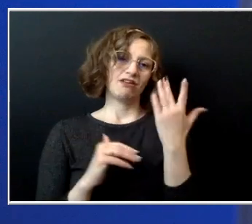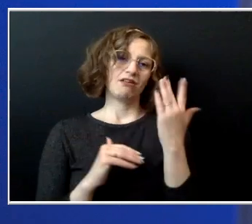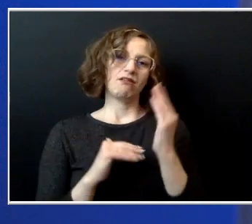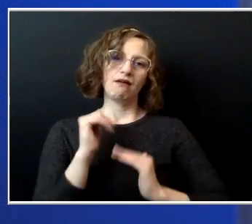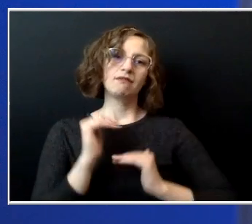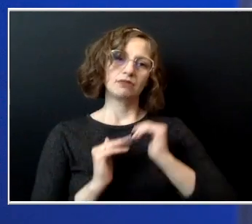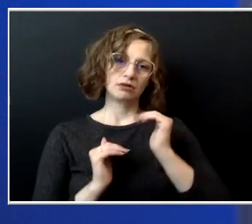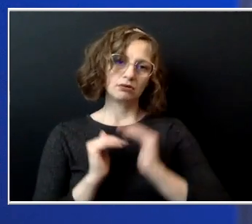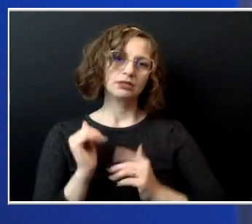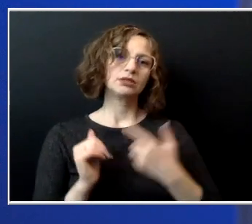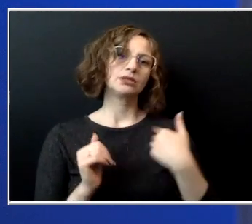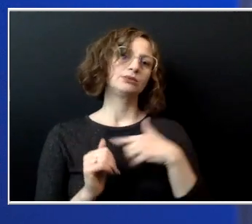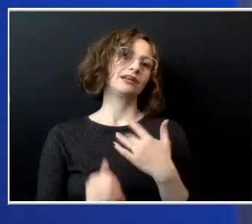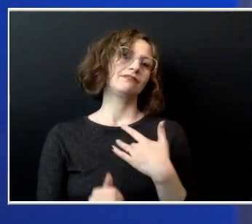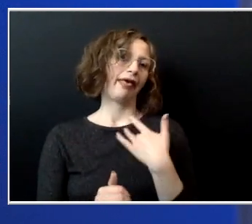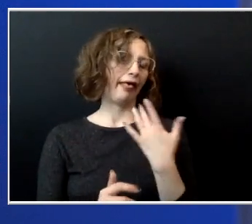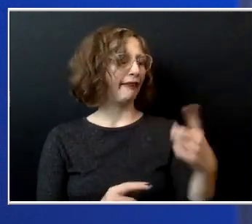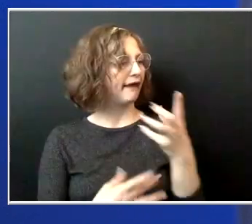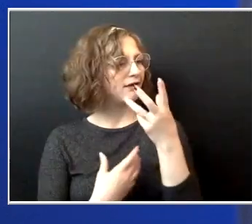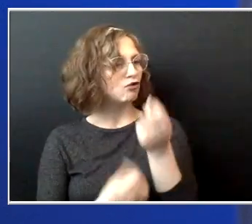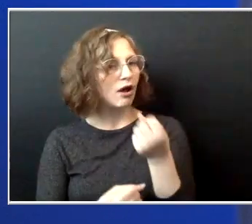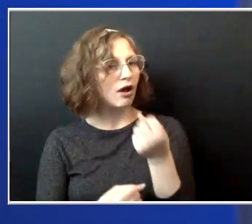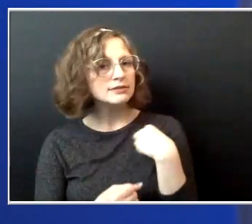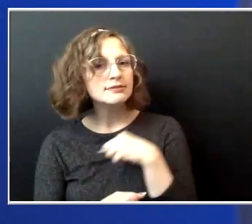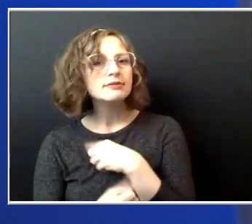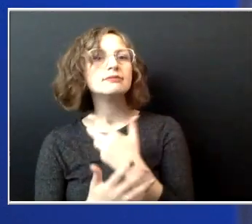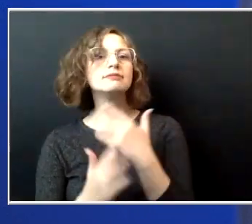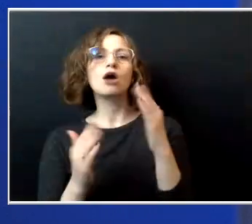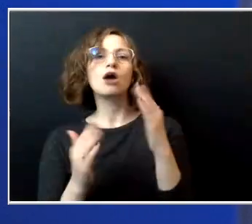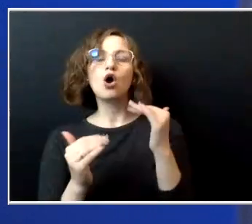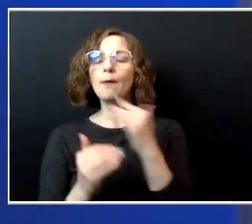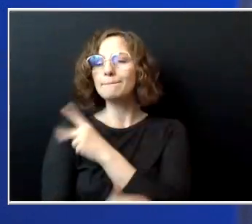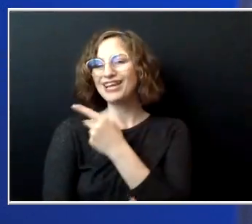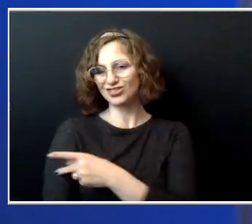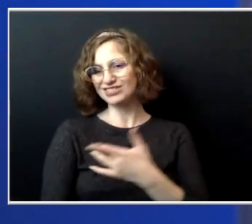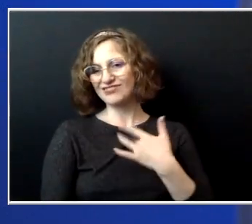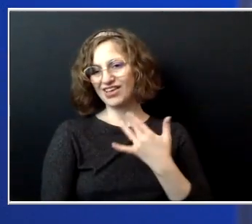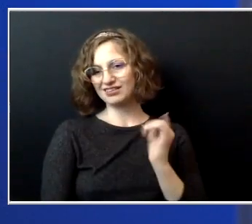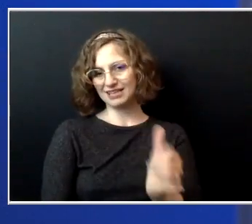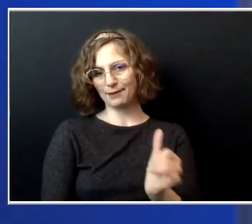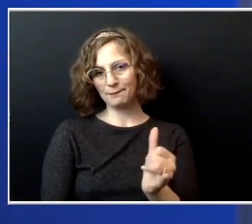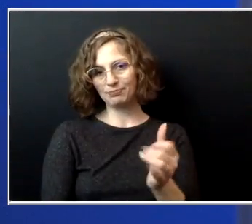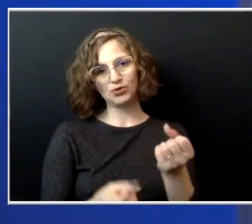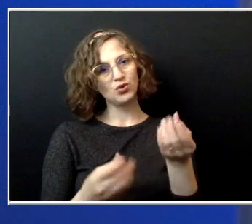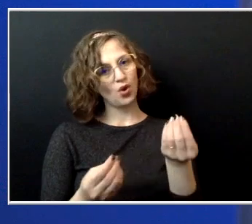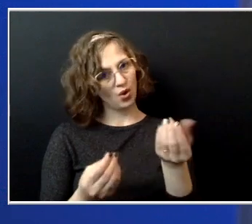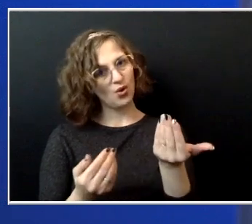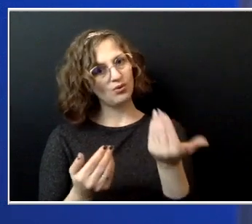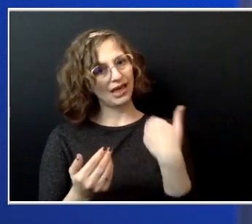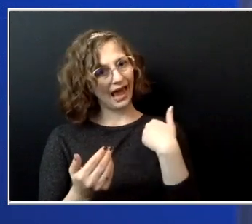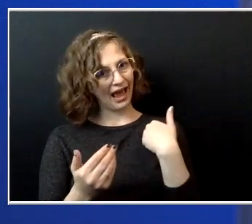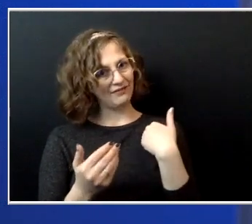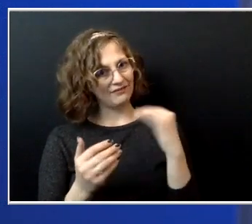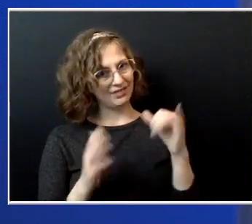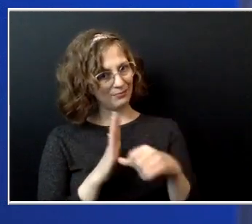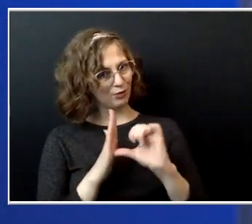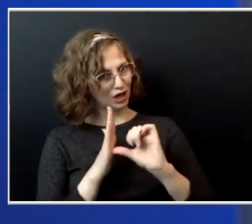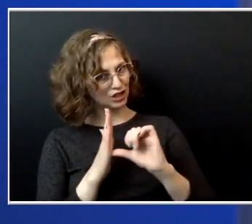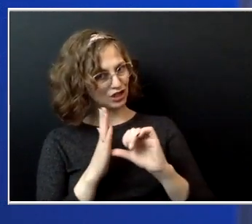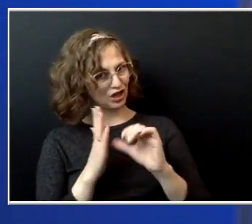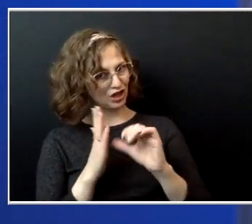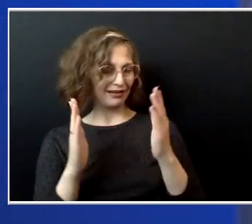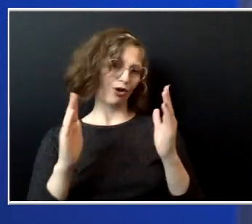we are trusted, and we hope that our patients feel that trust. So they have the impression, and we hope that we live